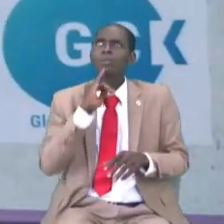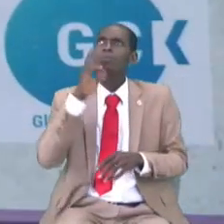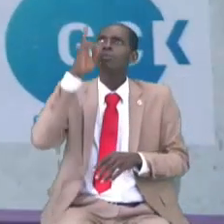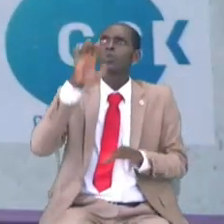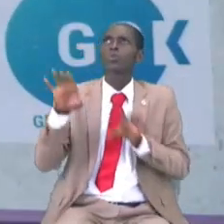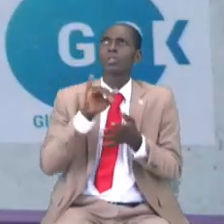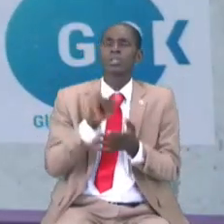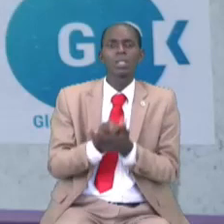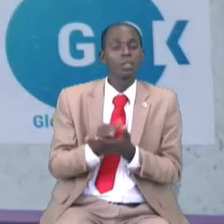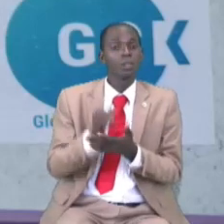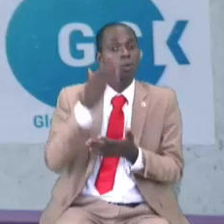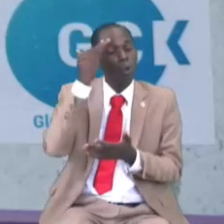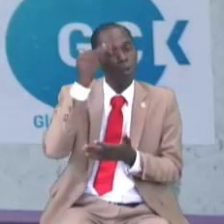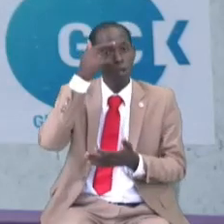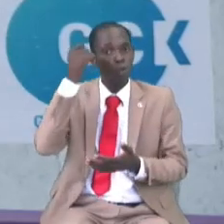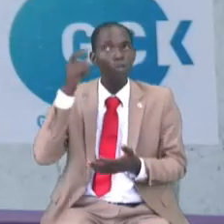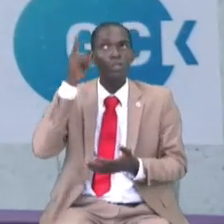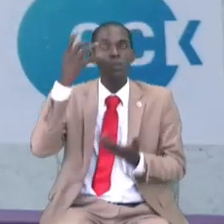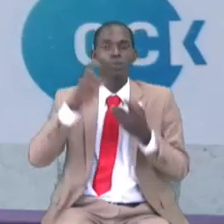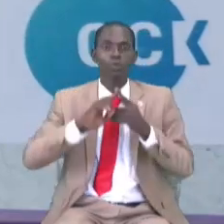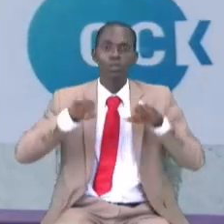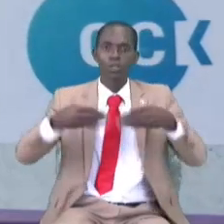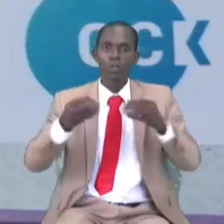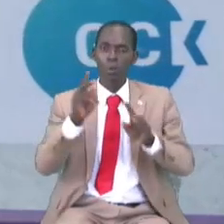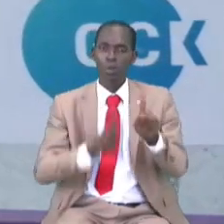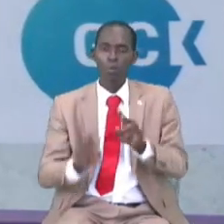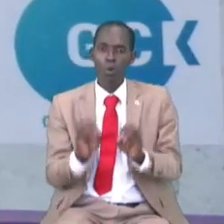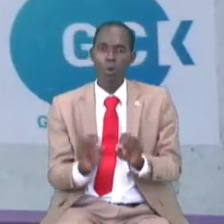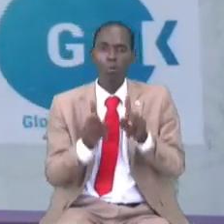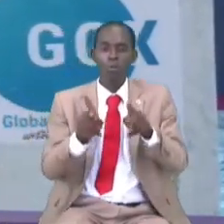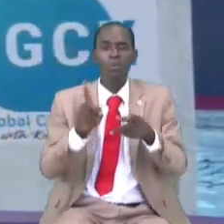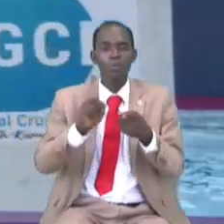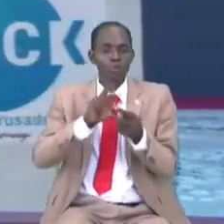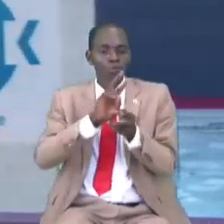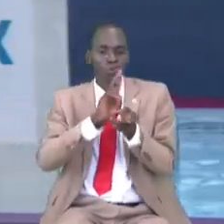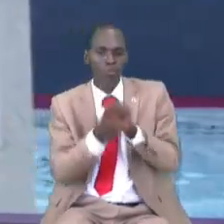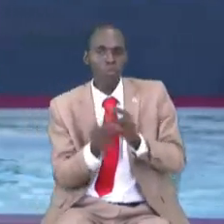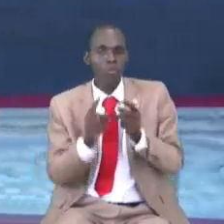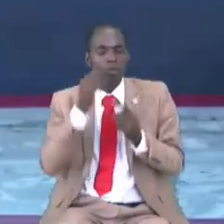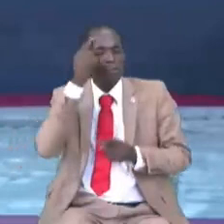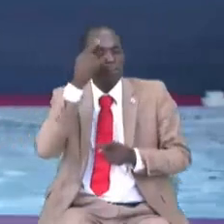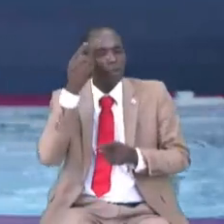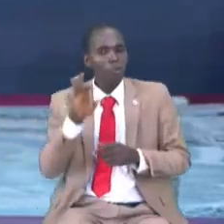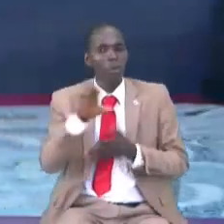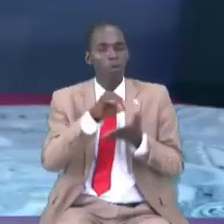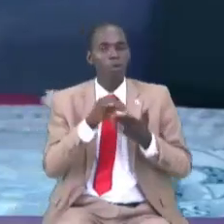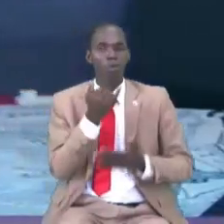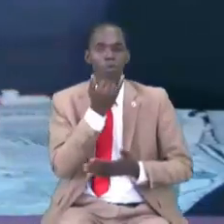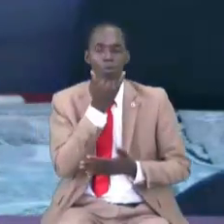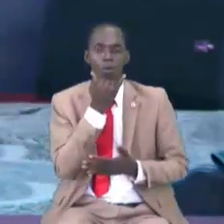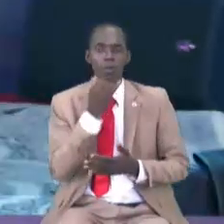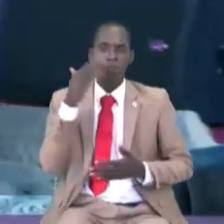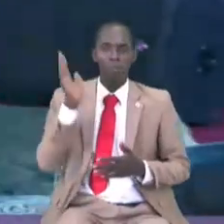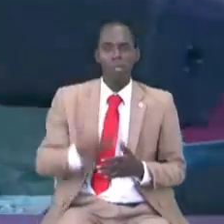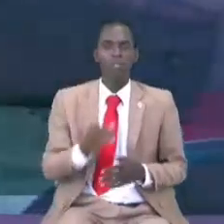and to think of their evil. Look at Luke chapter 13. I'm reading from verse 6. Luke chapter